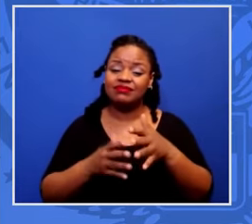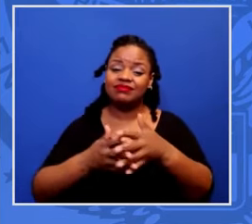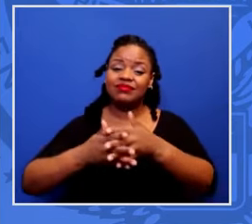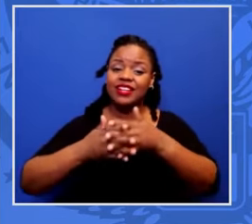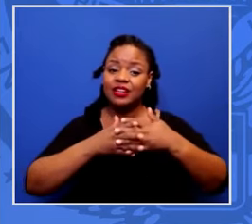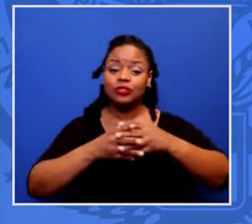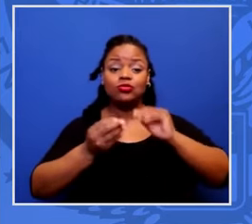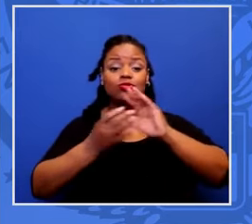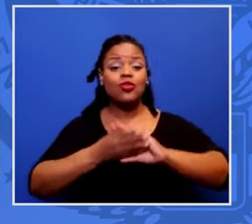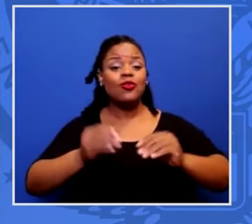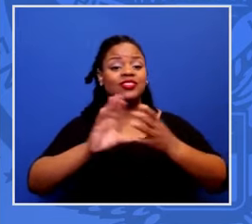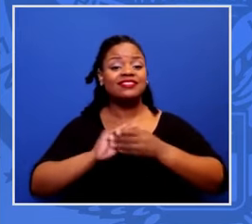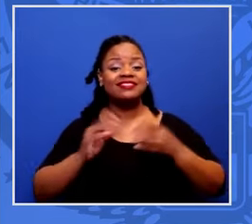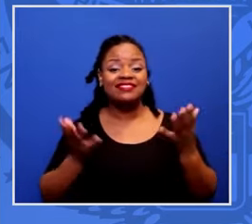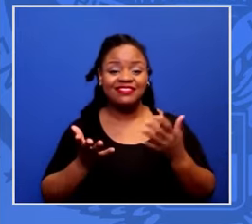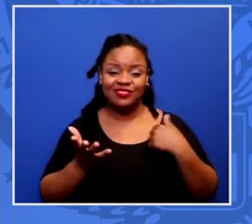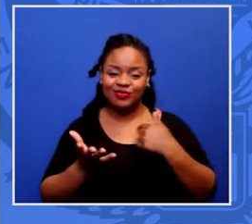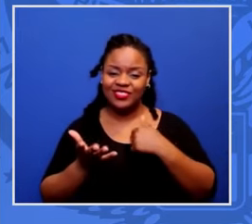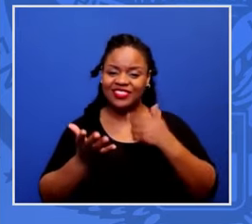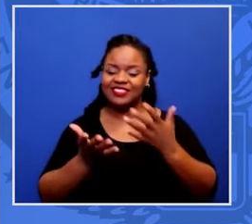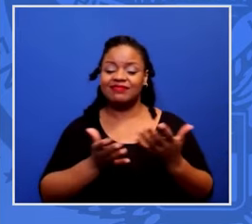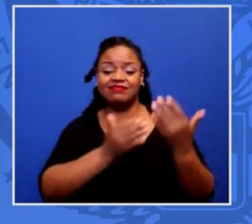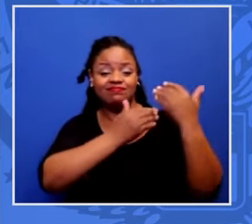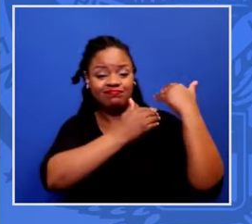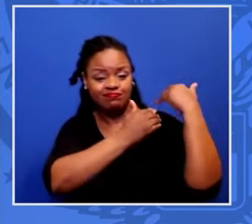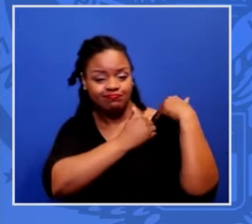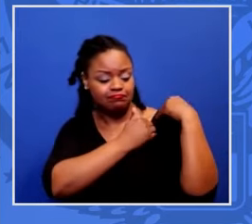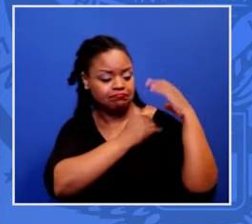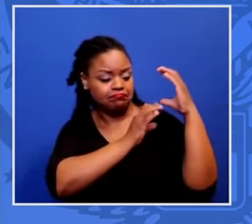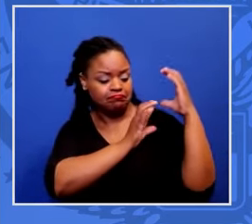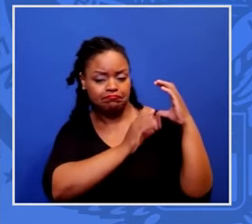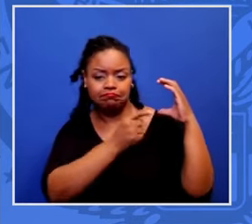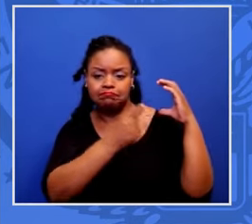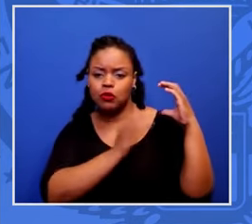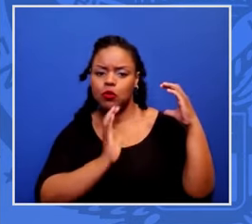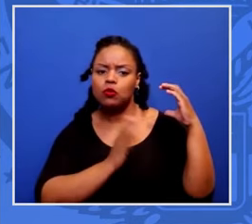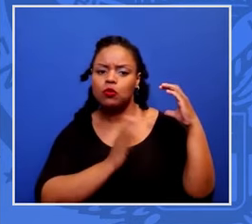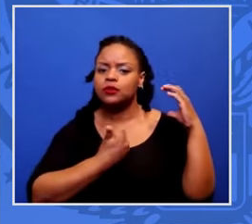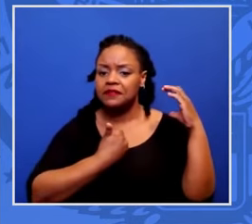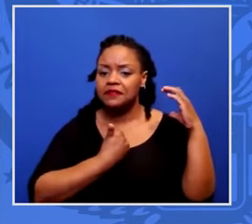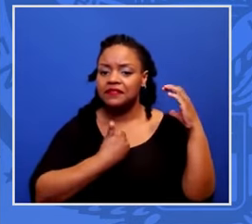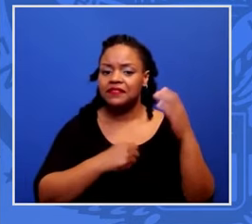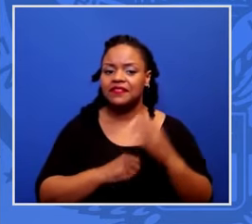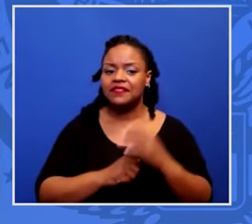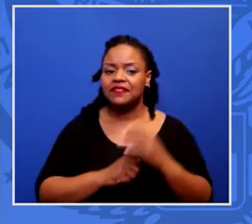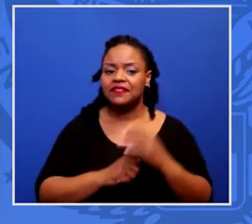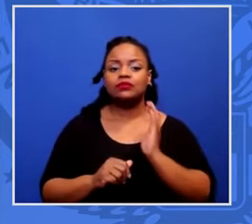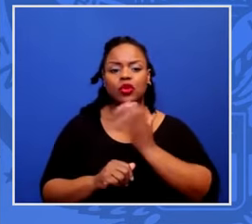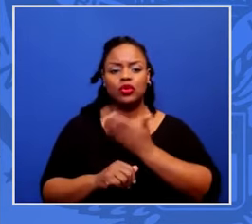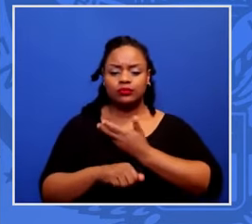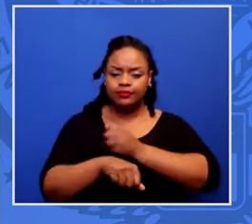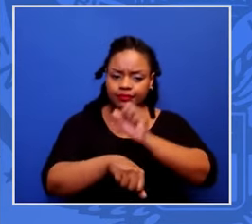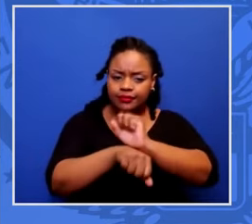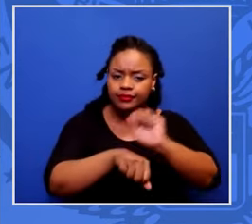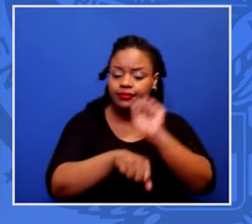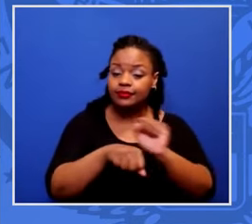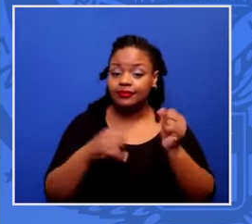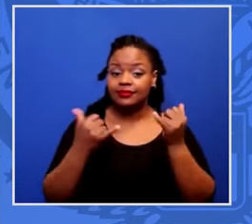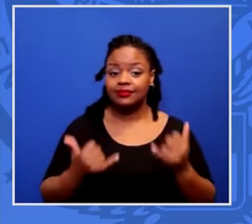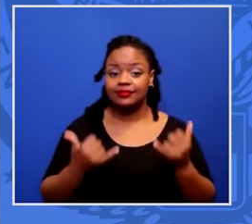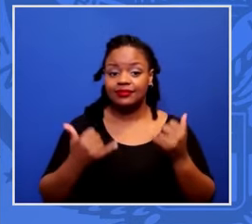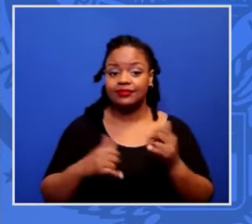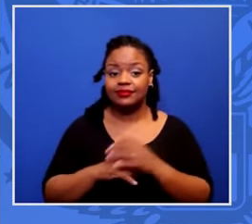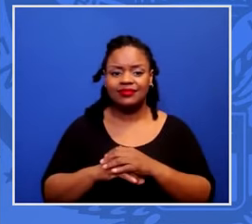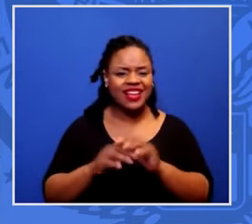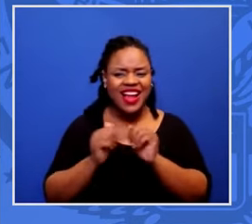people. That's the task before us, the only way we'll get through the darkness around us. There are moments in our